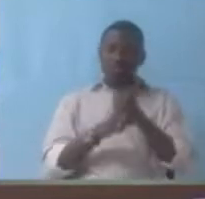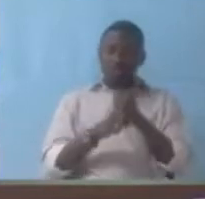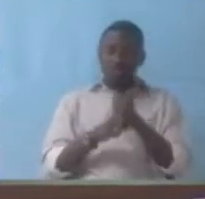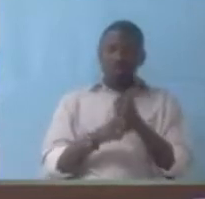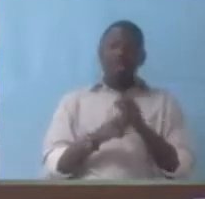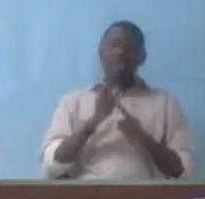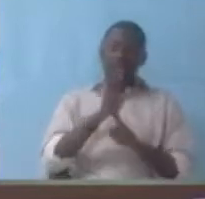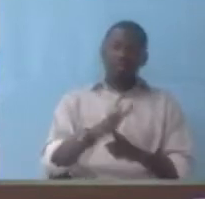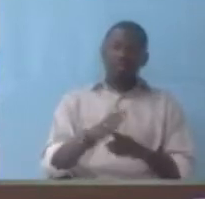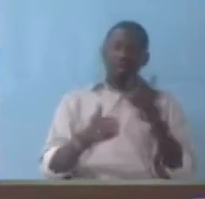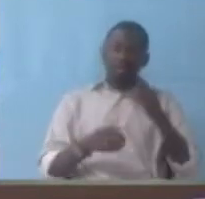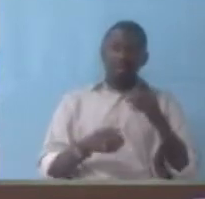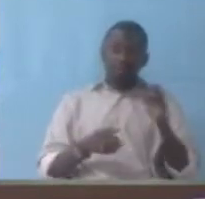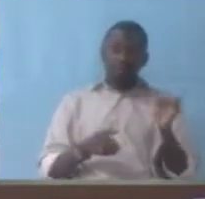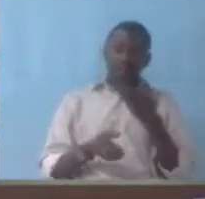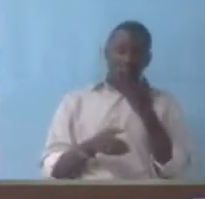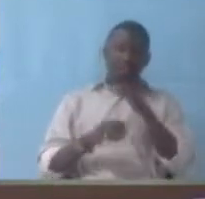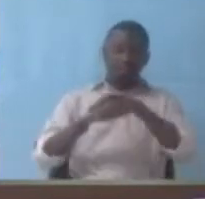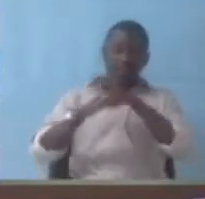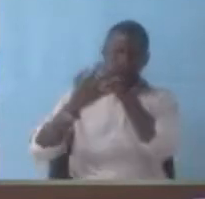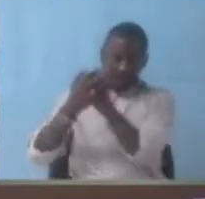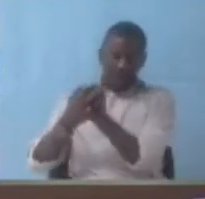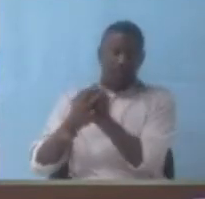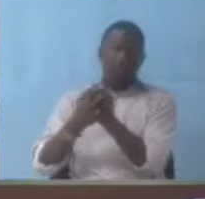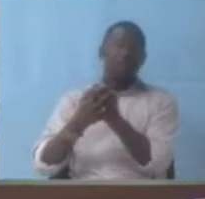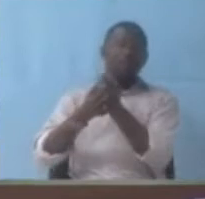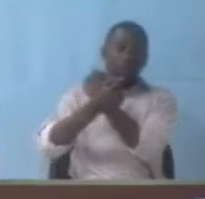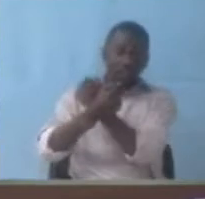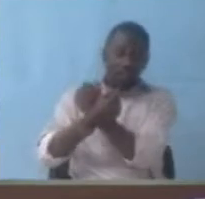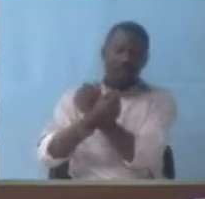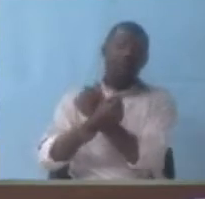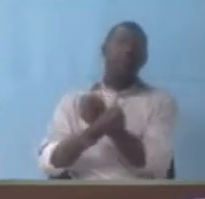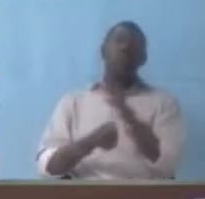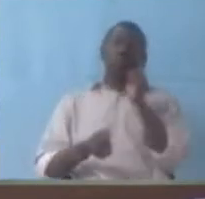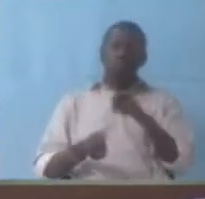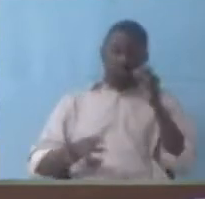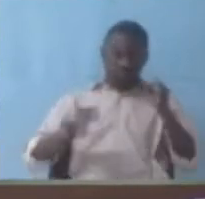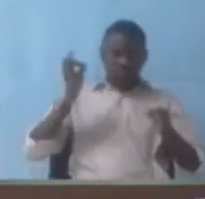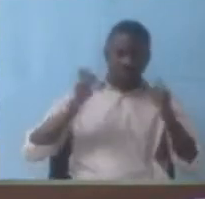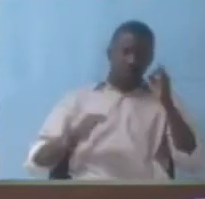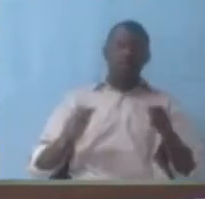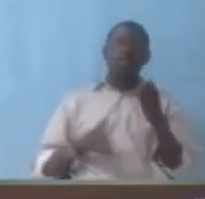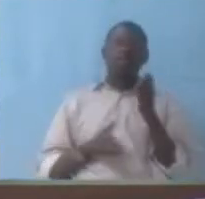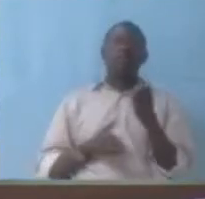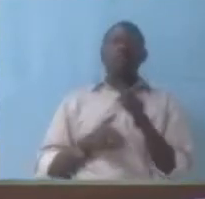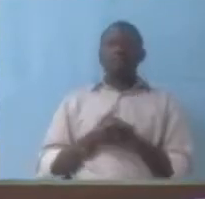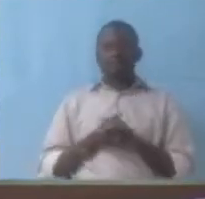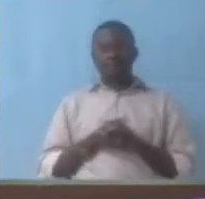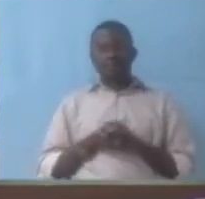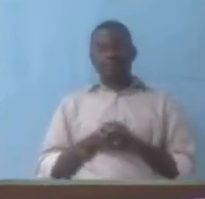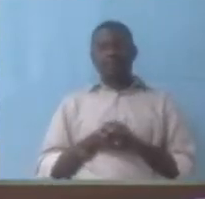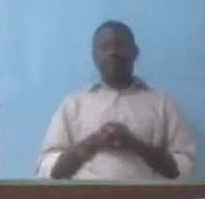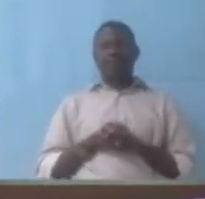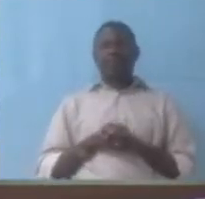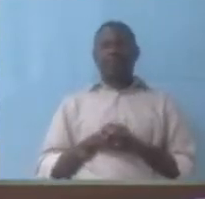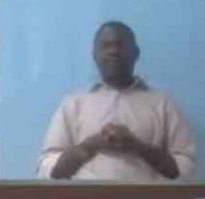were detained you would be dealt with. Decree sabanja e sarto melnati menwele myindiko ni telie muta hanfo ye sindi